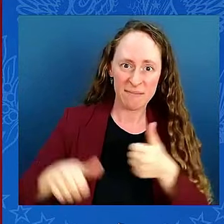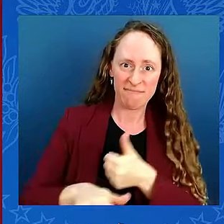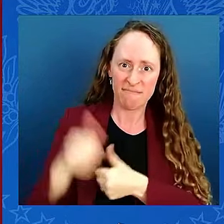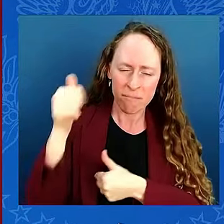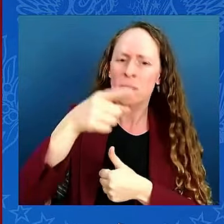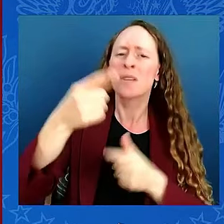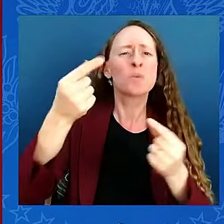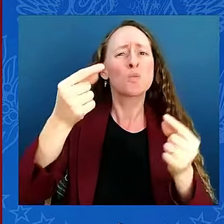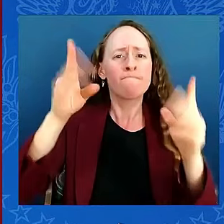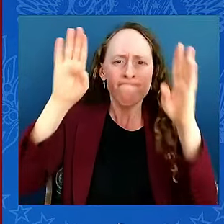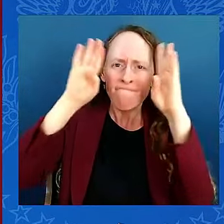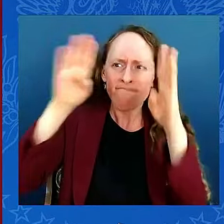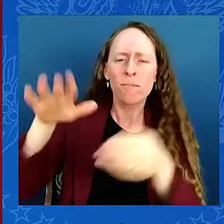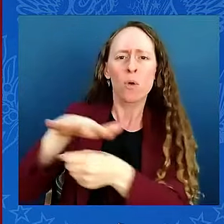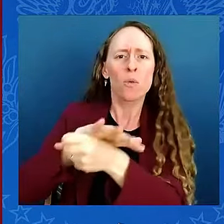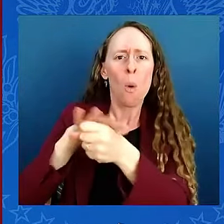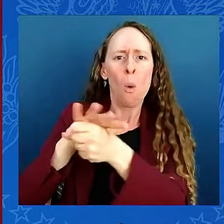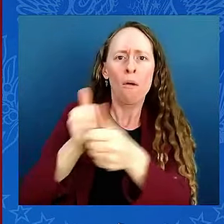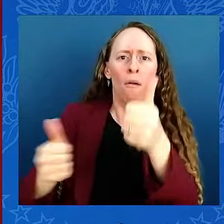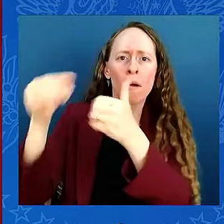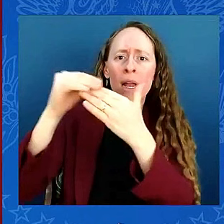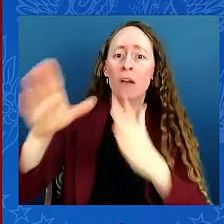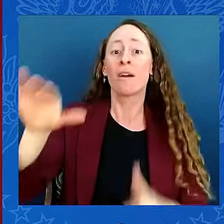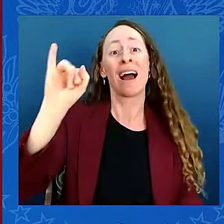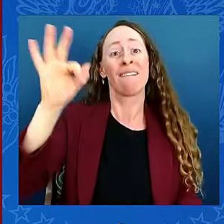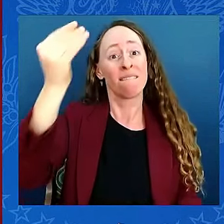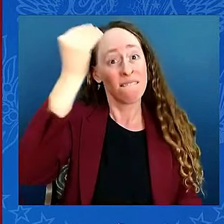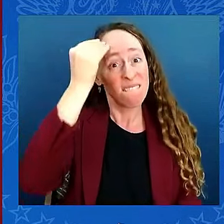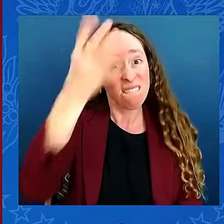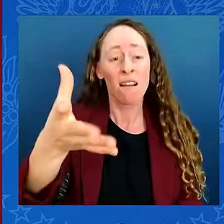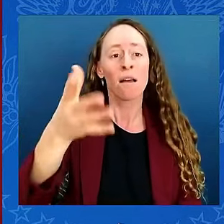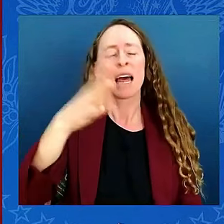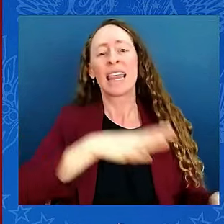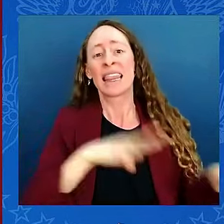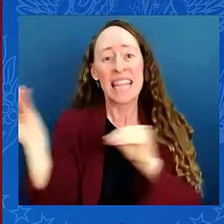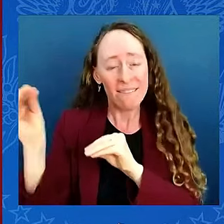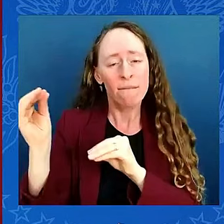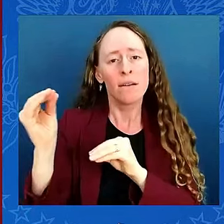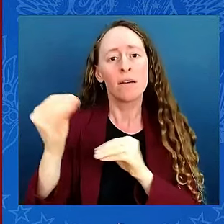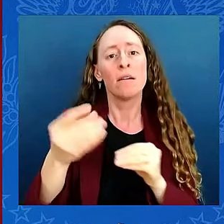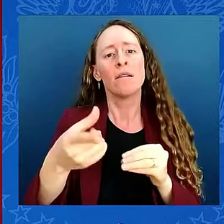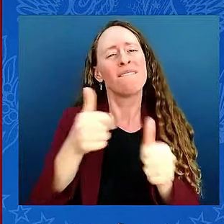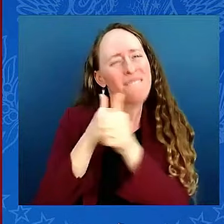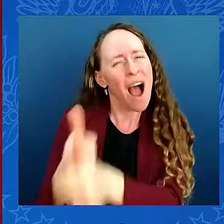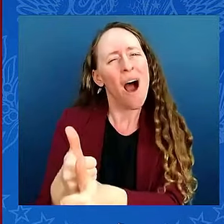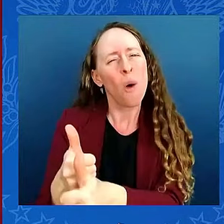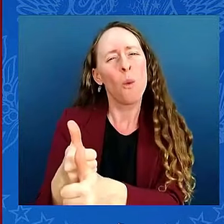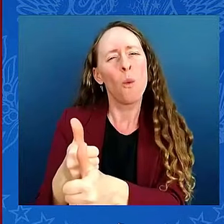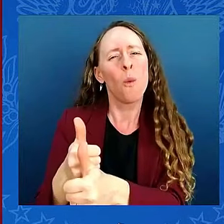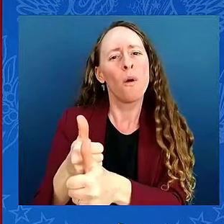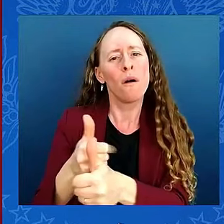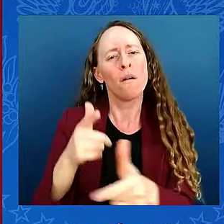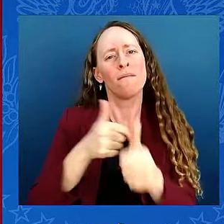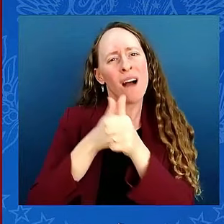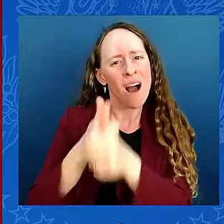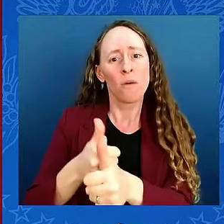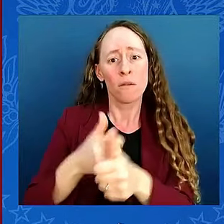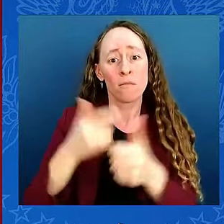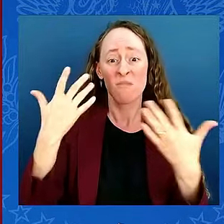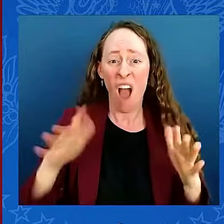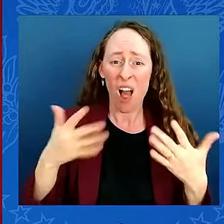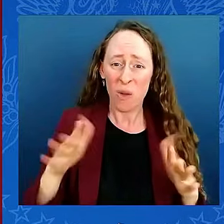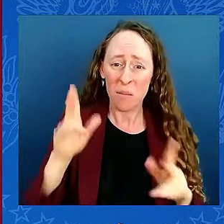orders. This is serious. You got to be safe because people are dying. People have died so far, not from